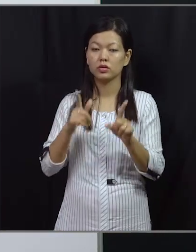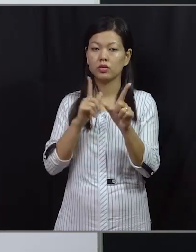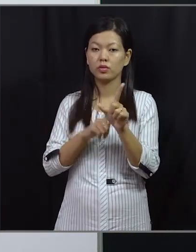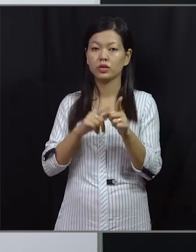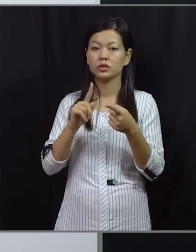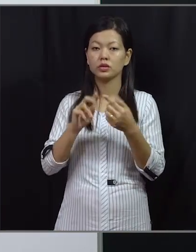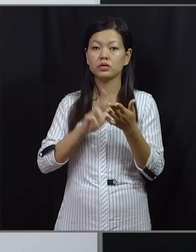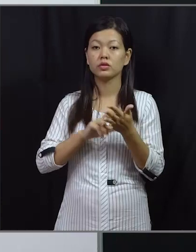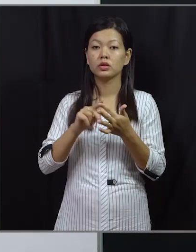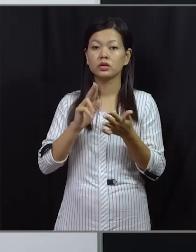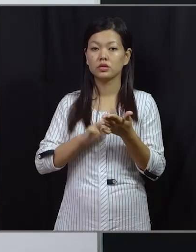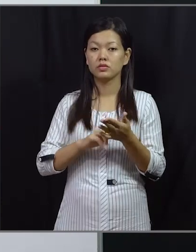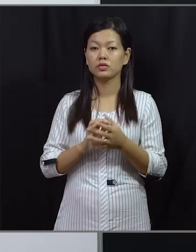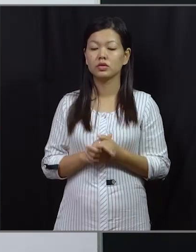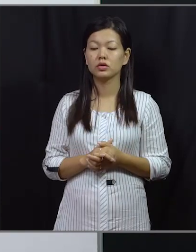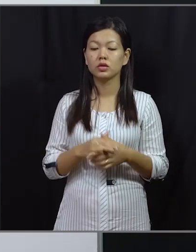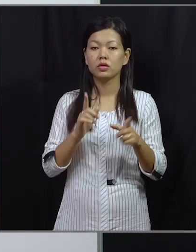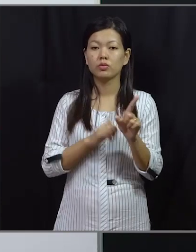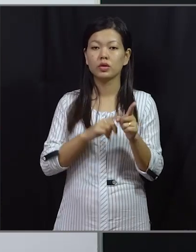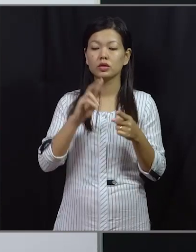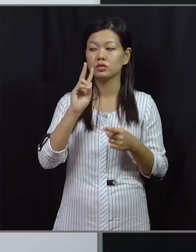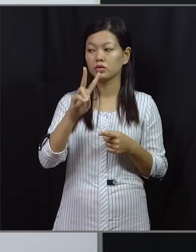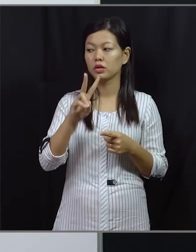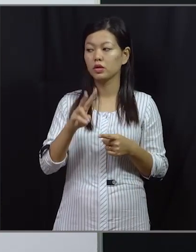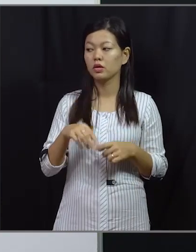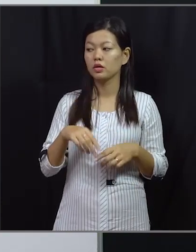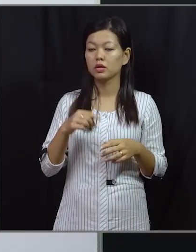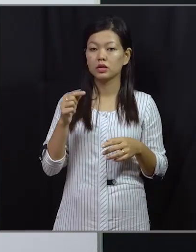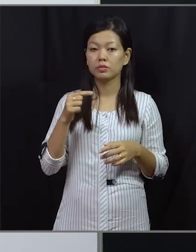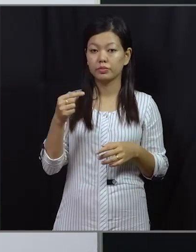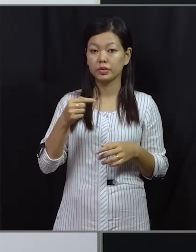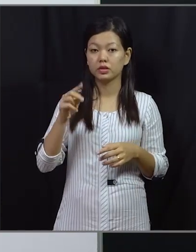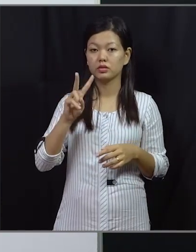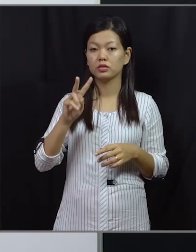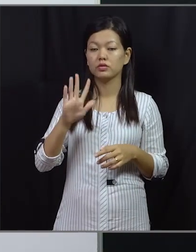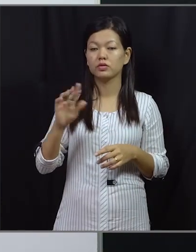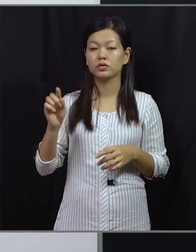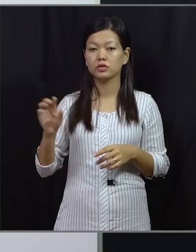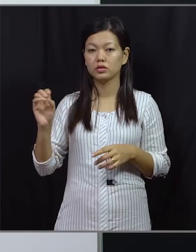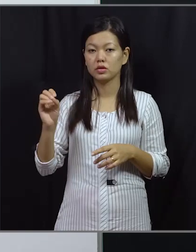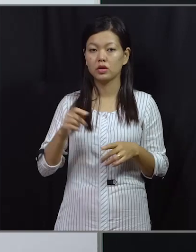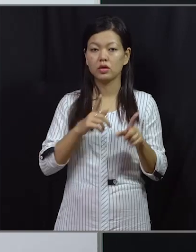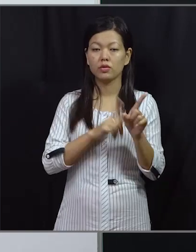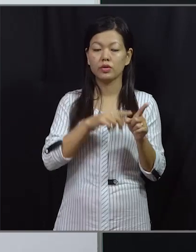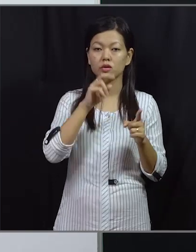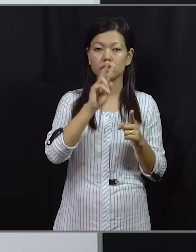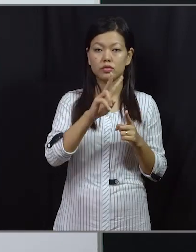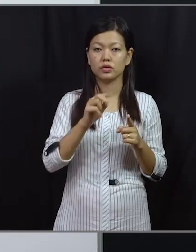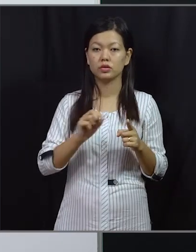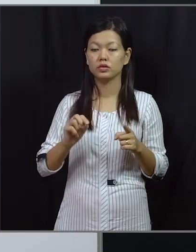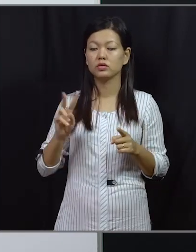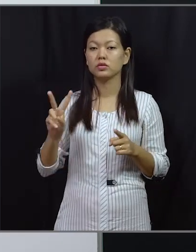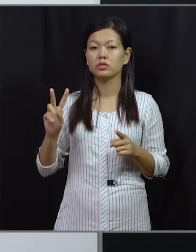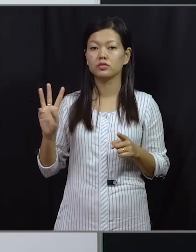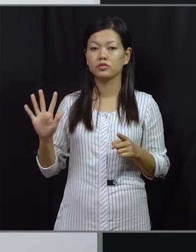solution? Y square minus 25 equal to 0, which implies y squared equal to 25 and y is equal to plus or